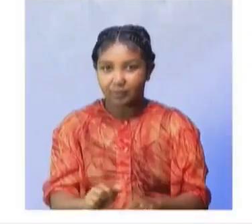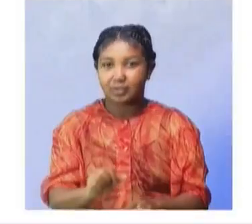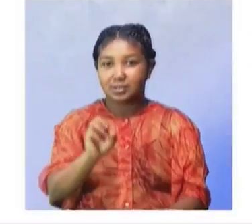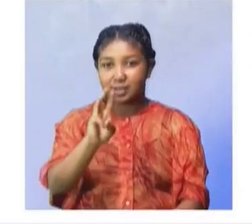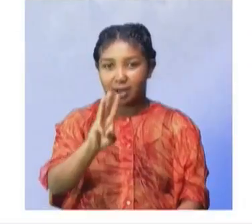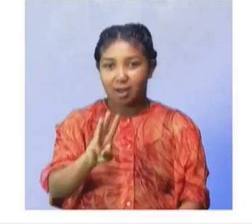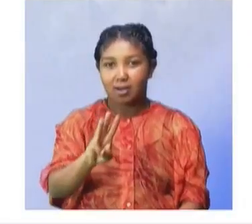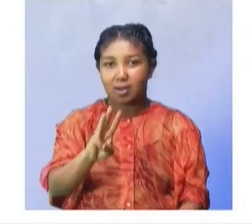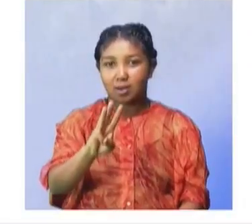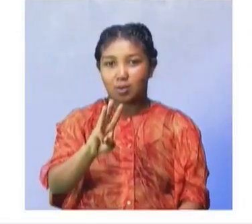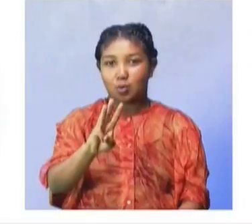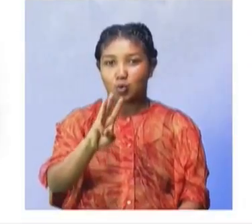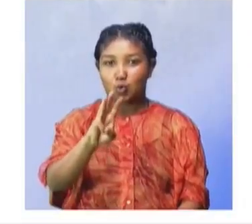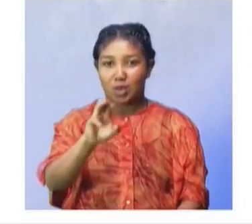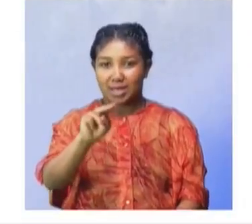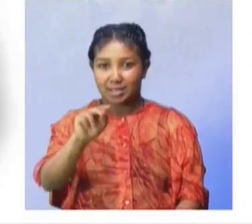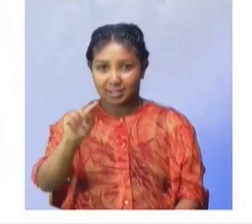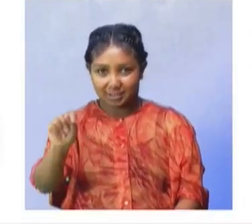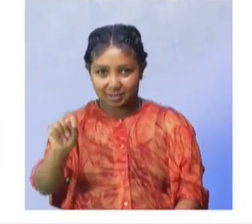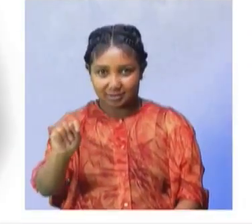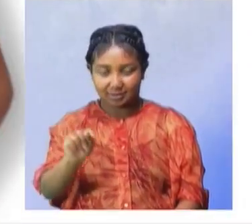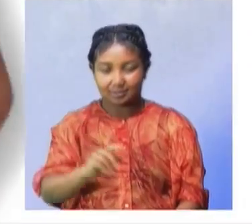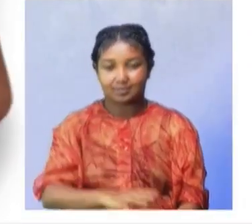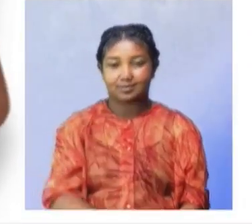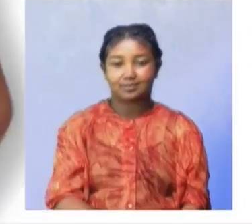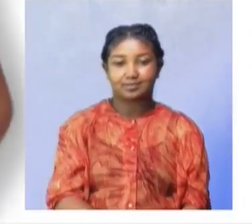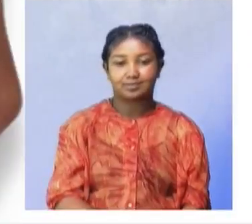went. He went